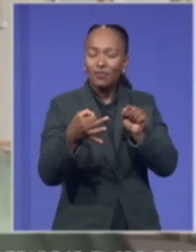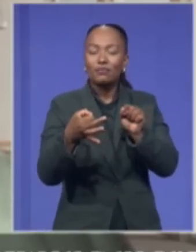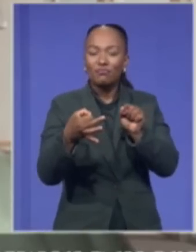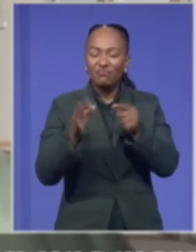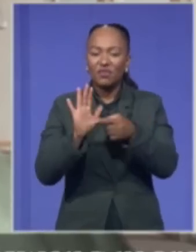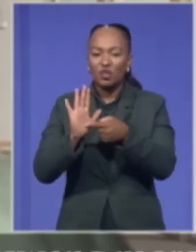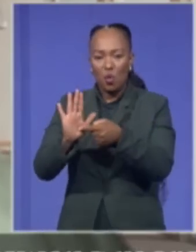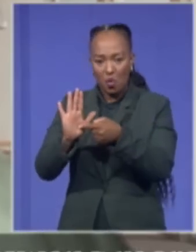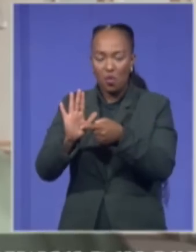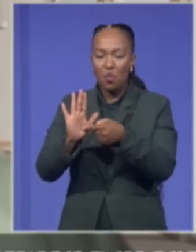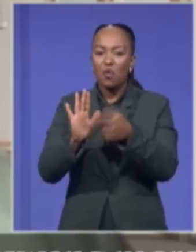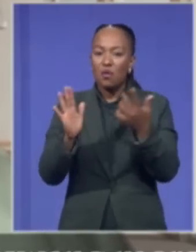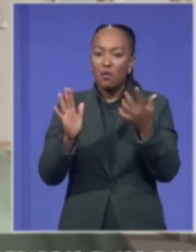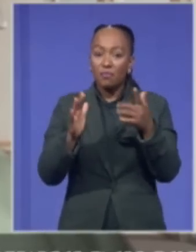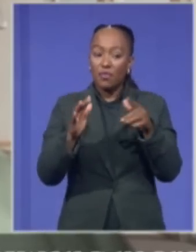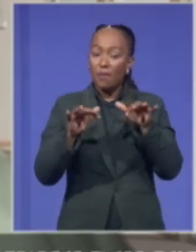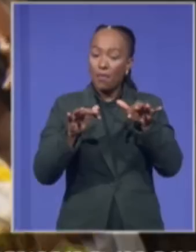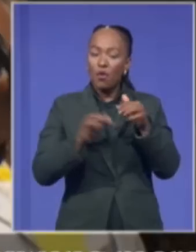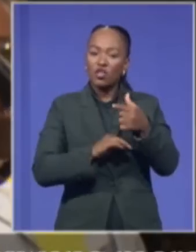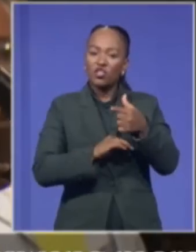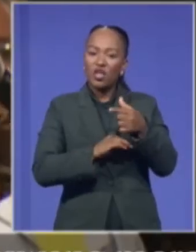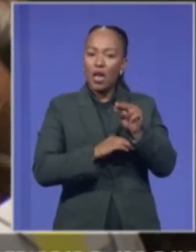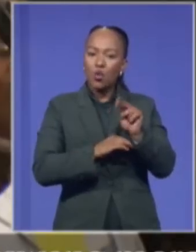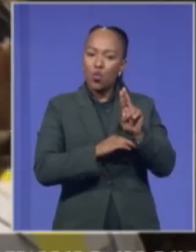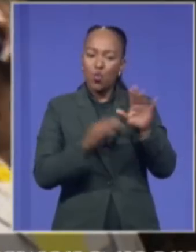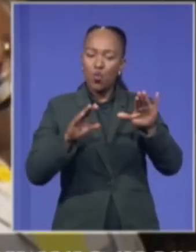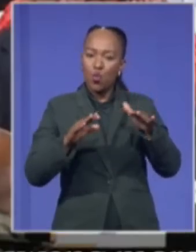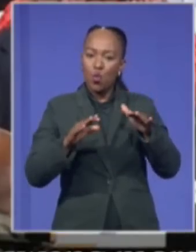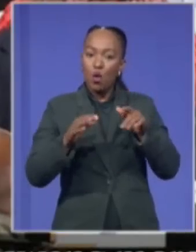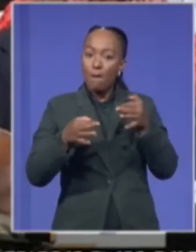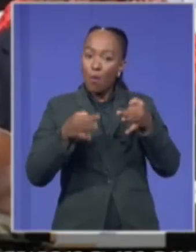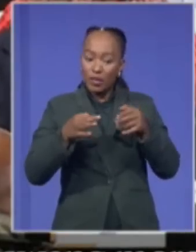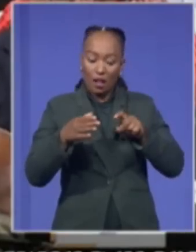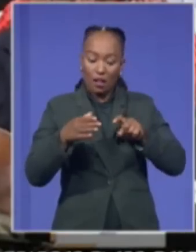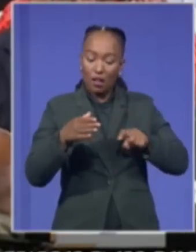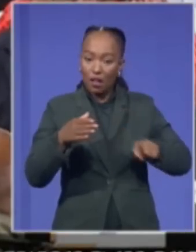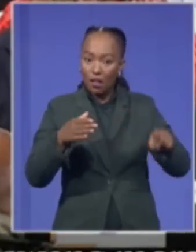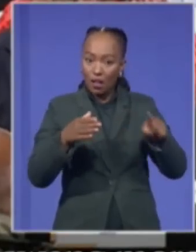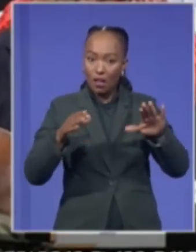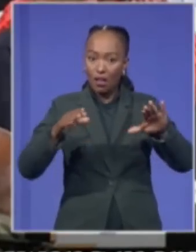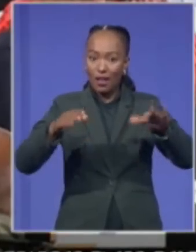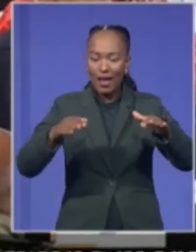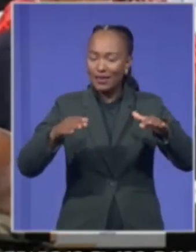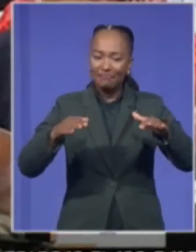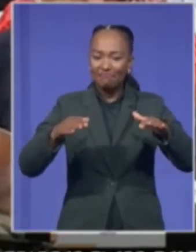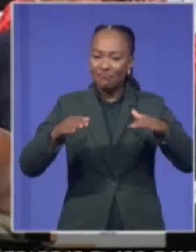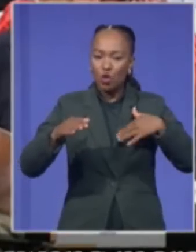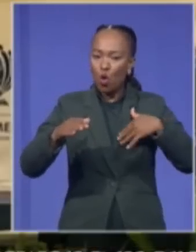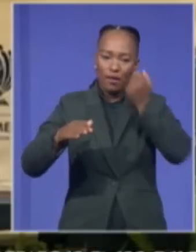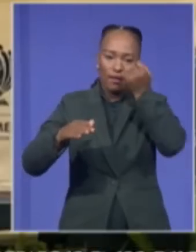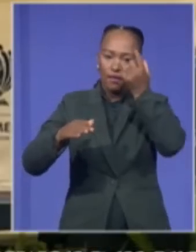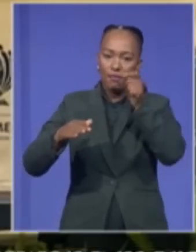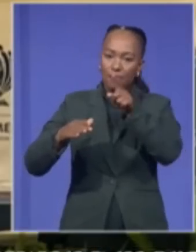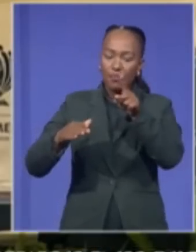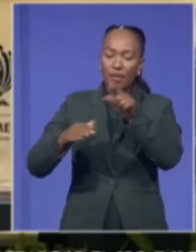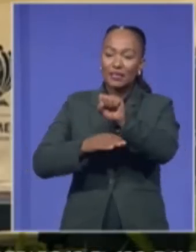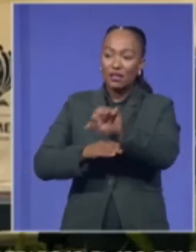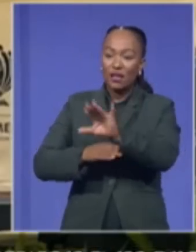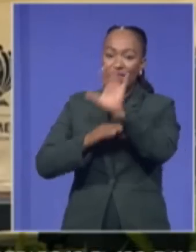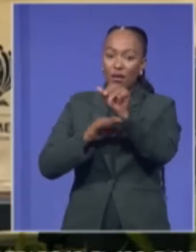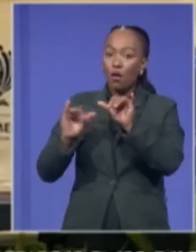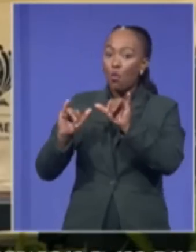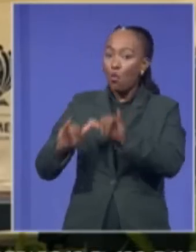gore ba tšee karolo ba ka kua gare ga GNU ba tloga ba sa kwešiše botse gore maAfrika Borwa a emetše eng ebile